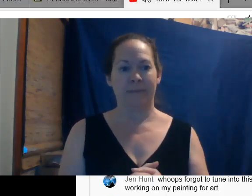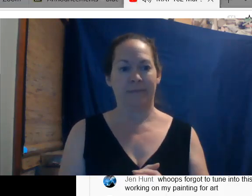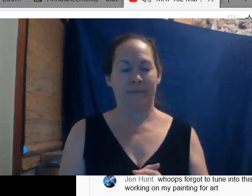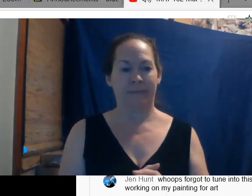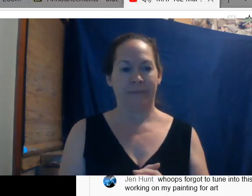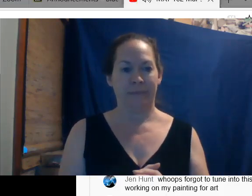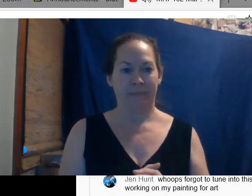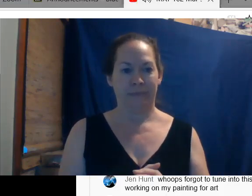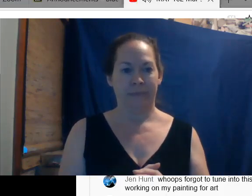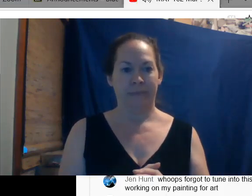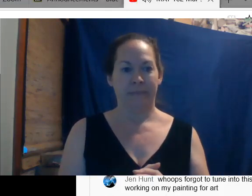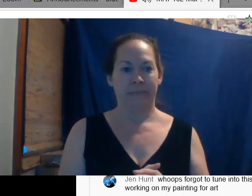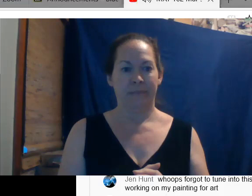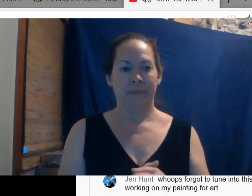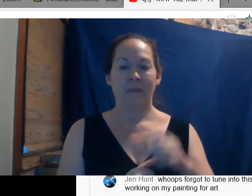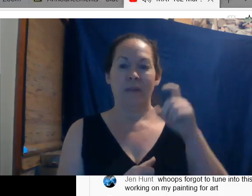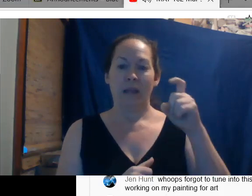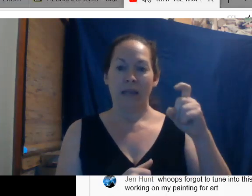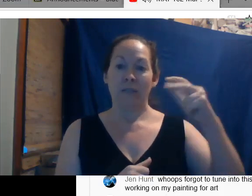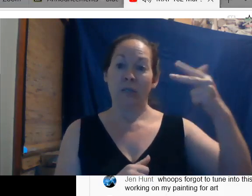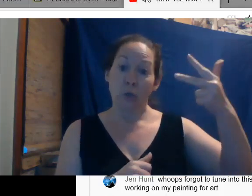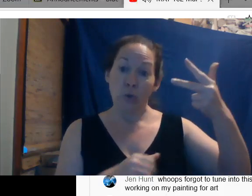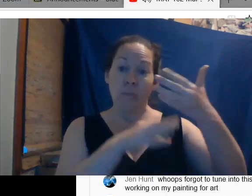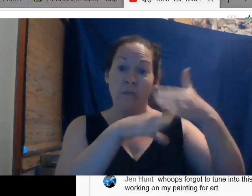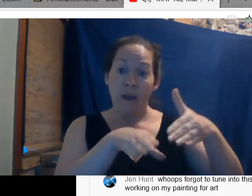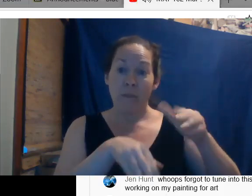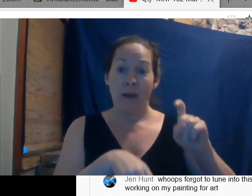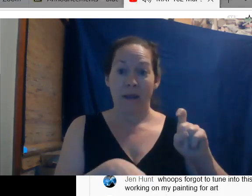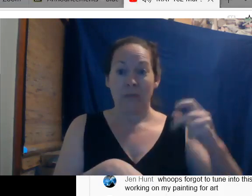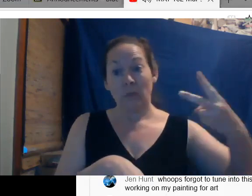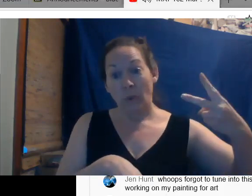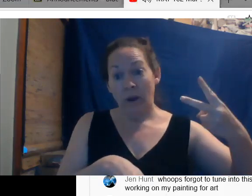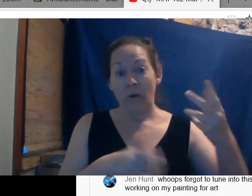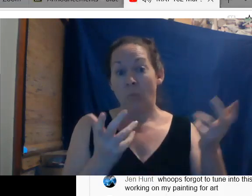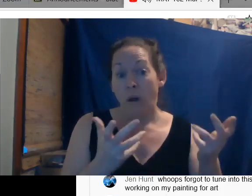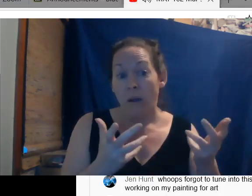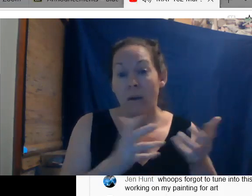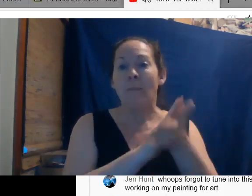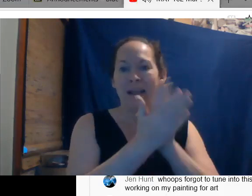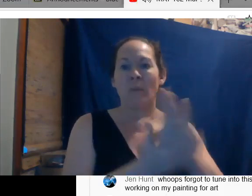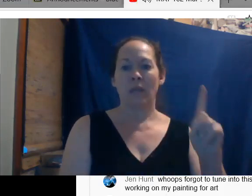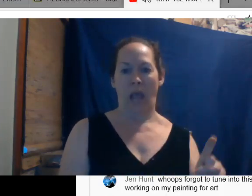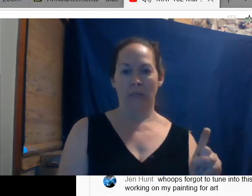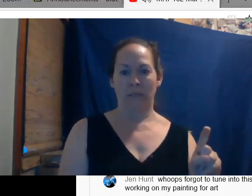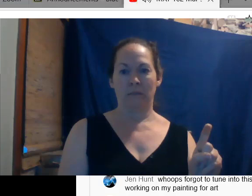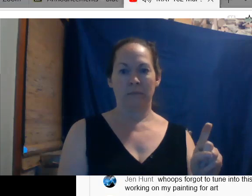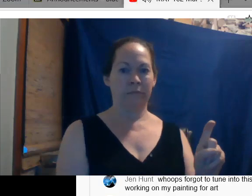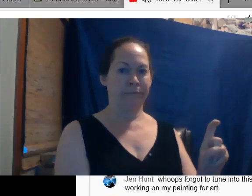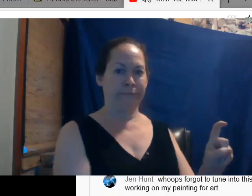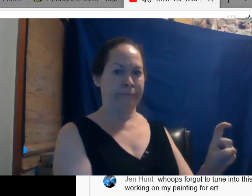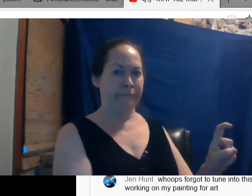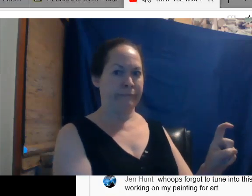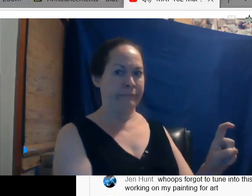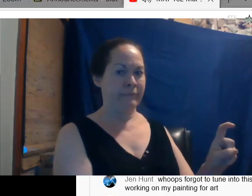Then x cubed divided by x squared is x. I'm simplifying each